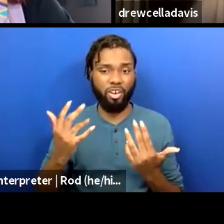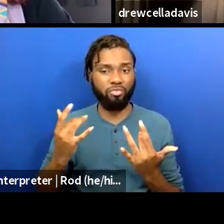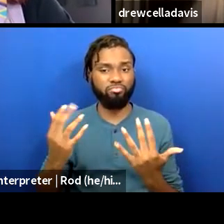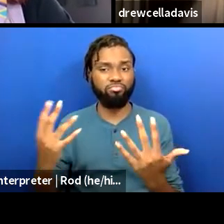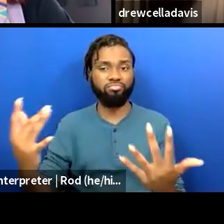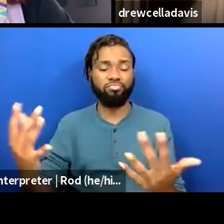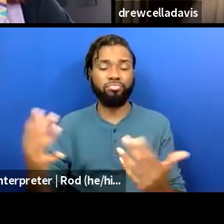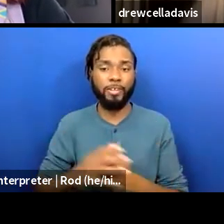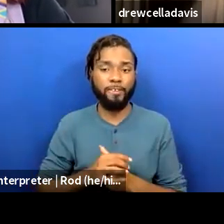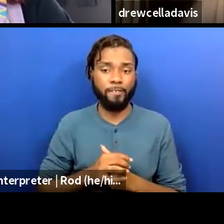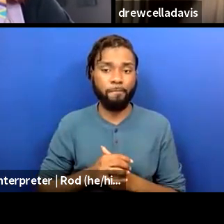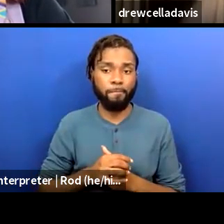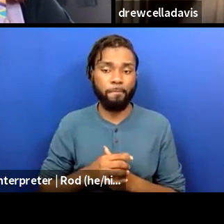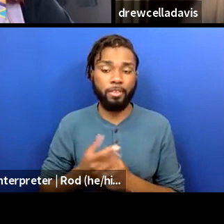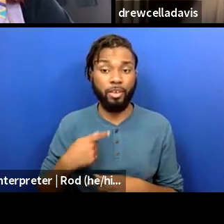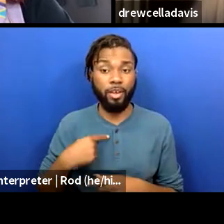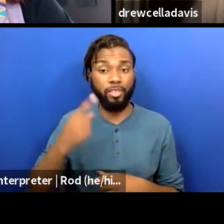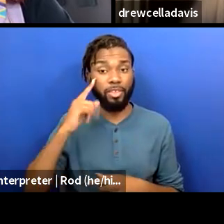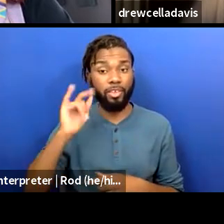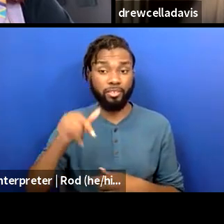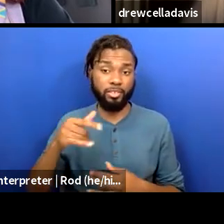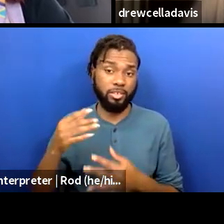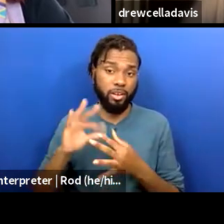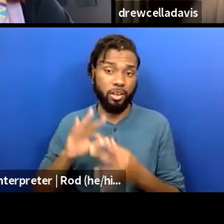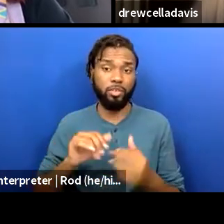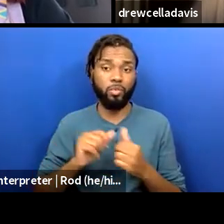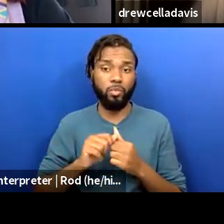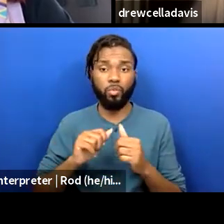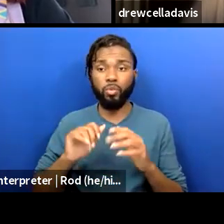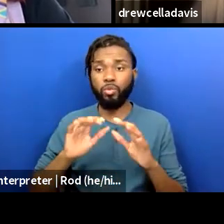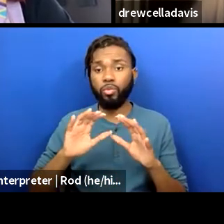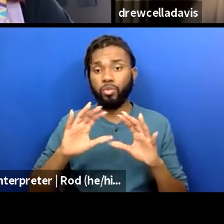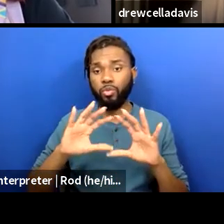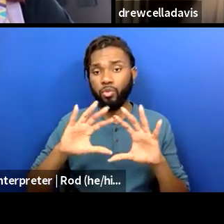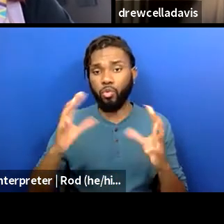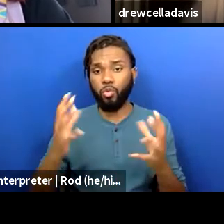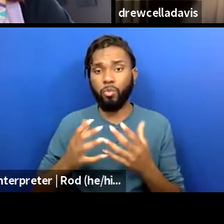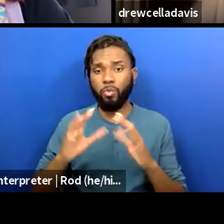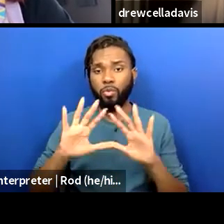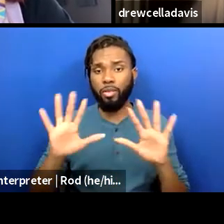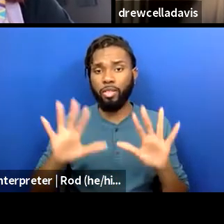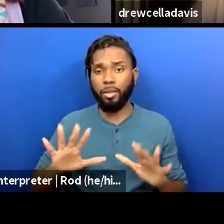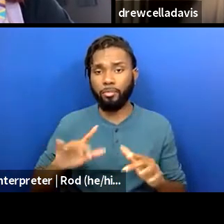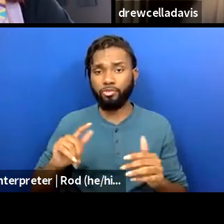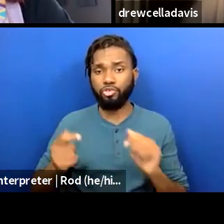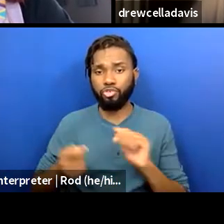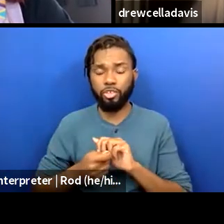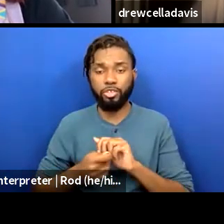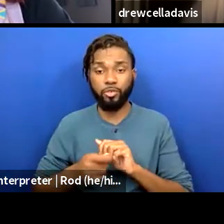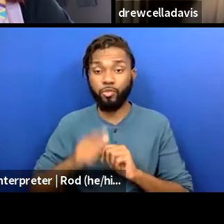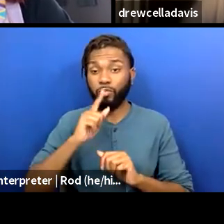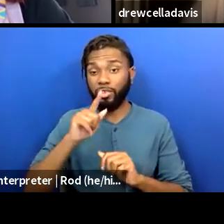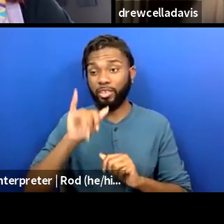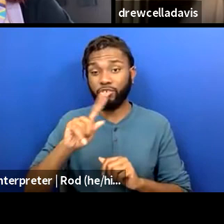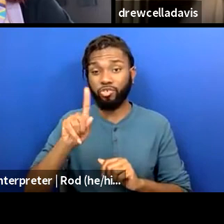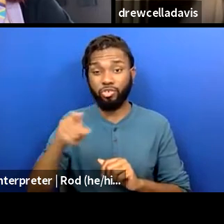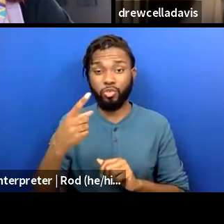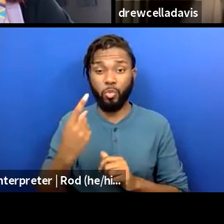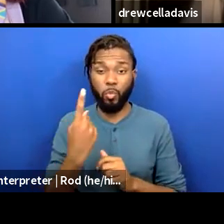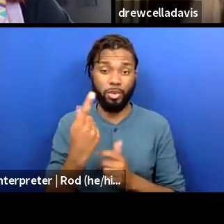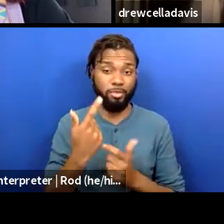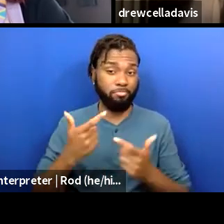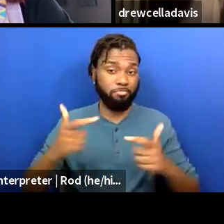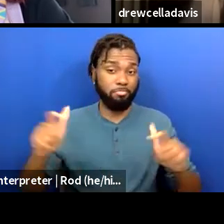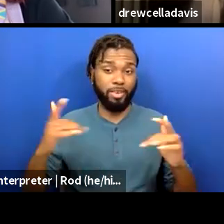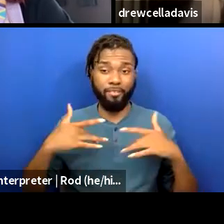to global climate change. And, it's really one big event. All of these